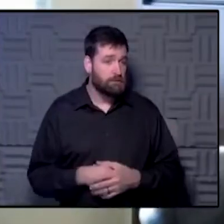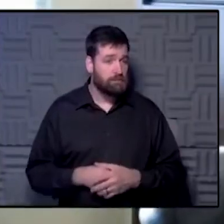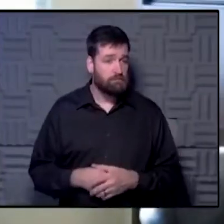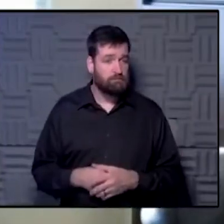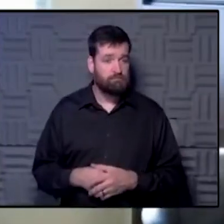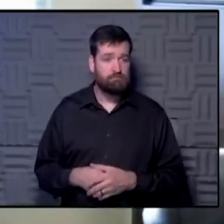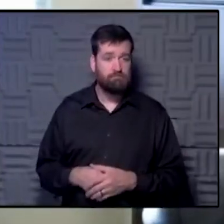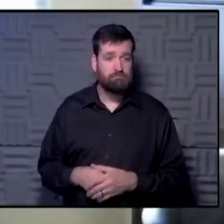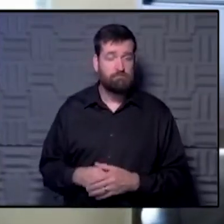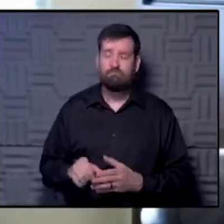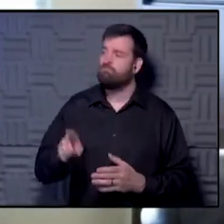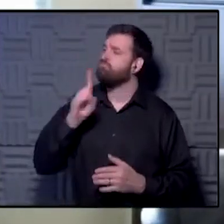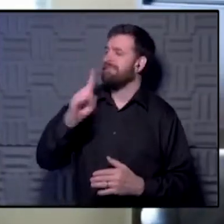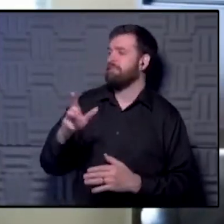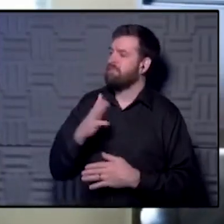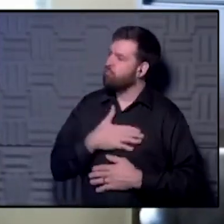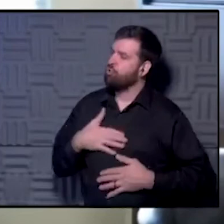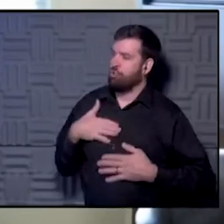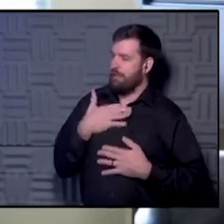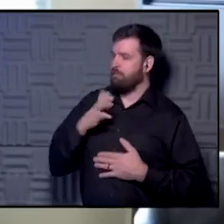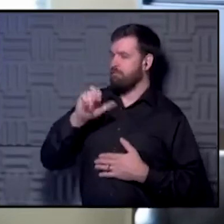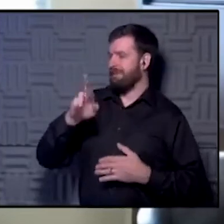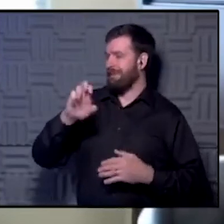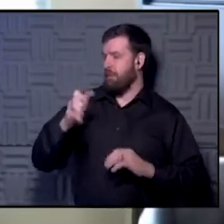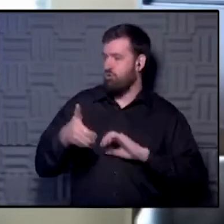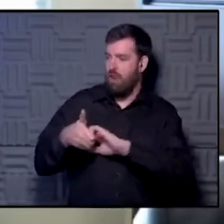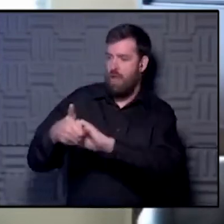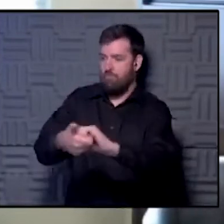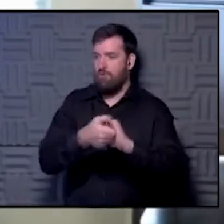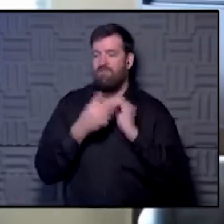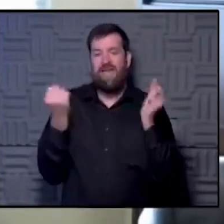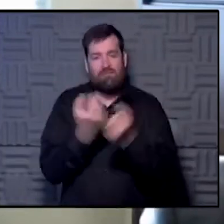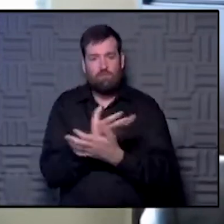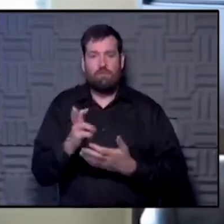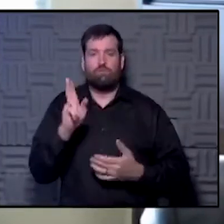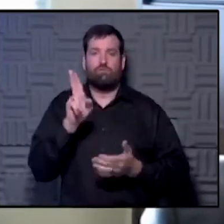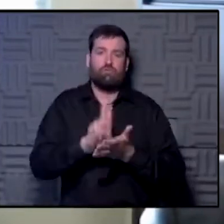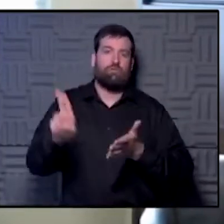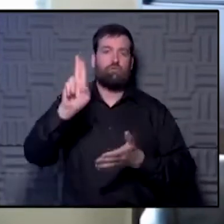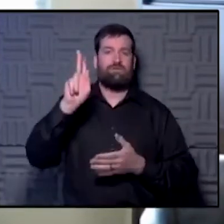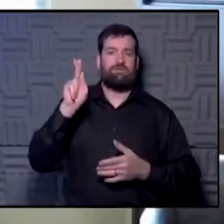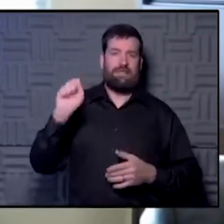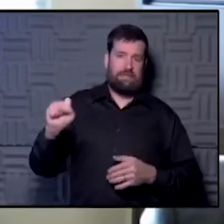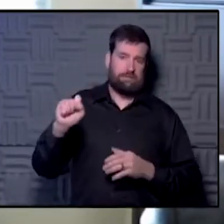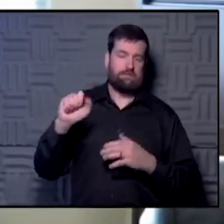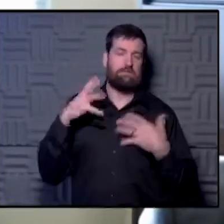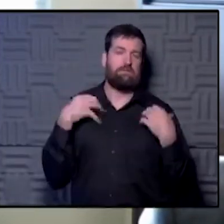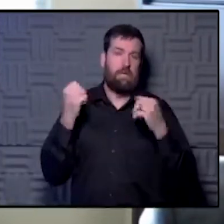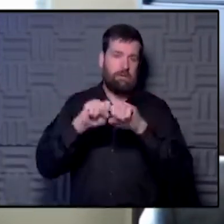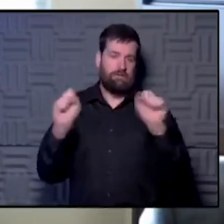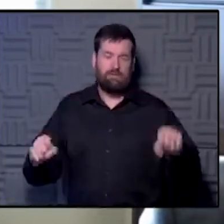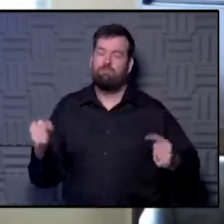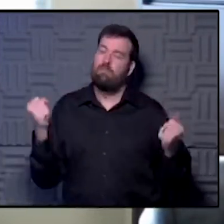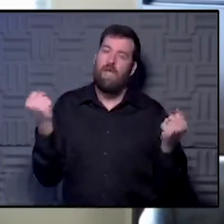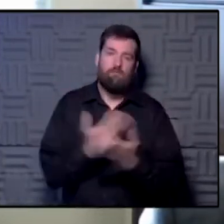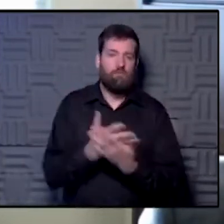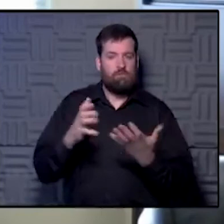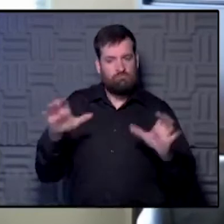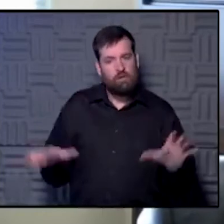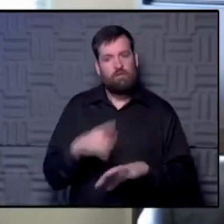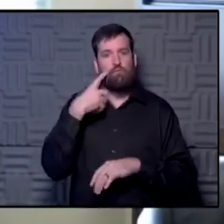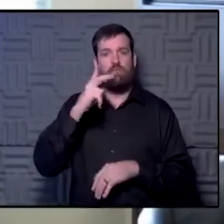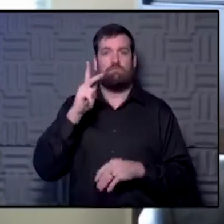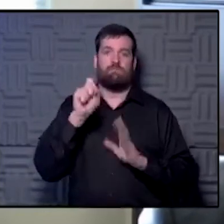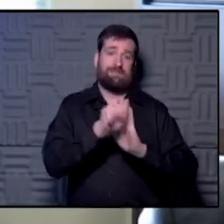just really appreciate the Care Collaborative and everything the University of Kansas Health System has done for all of our rural hospitals in the state of Kansas,